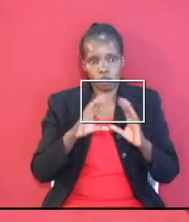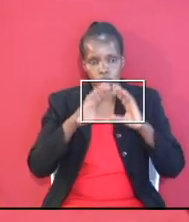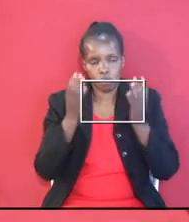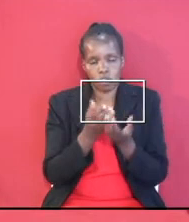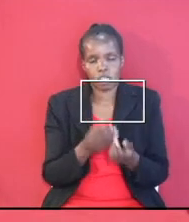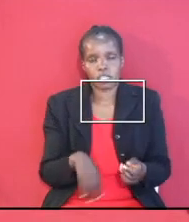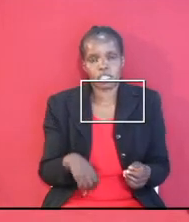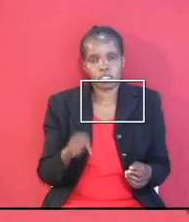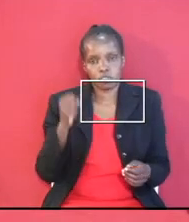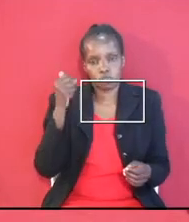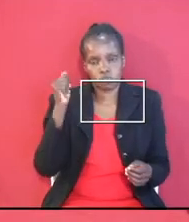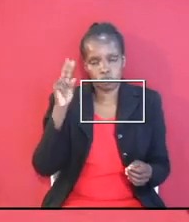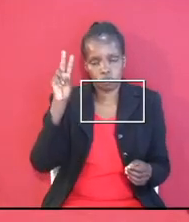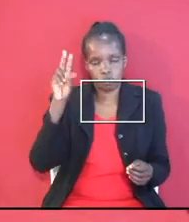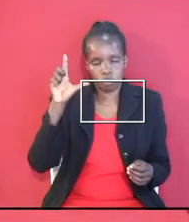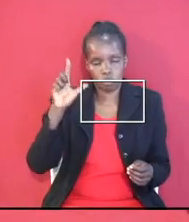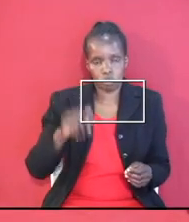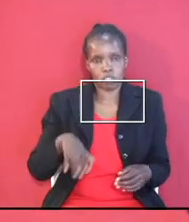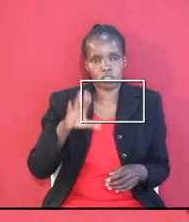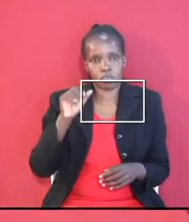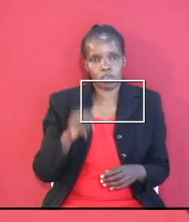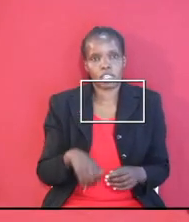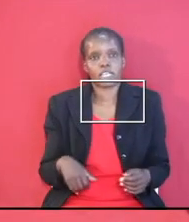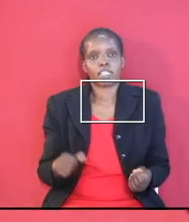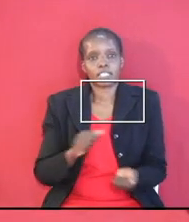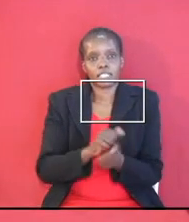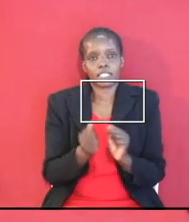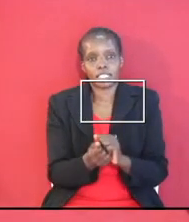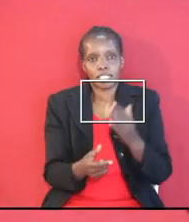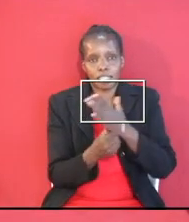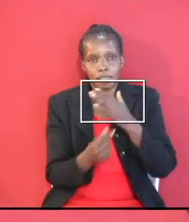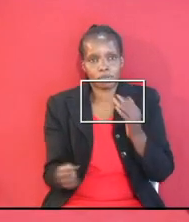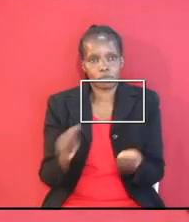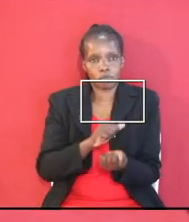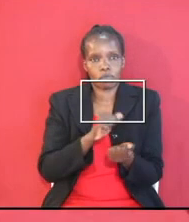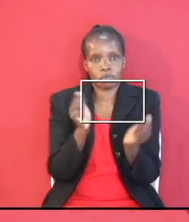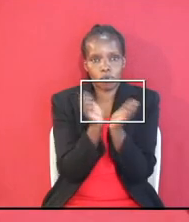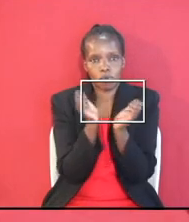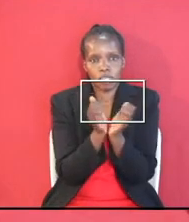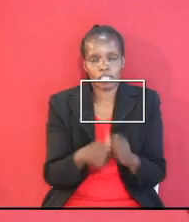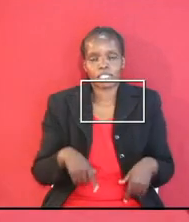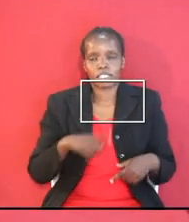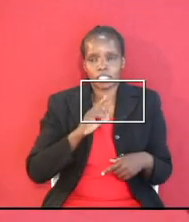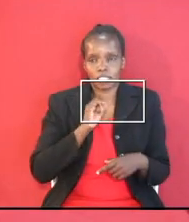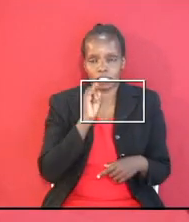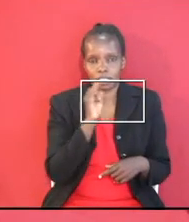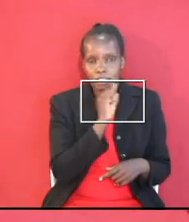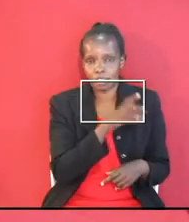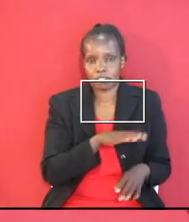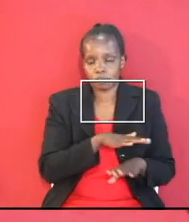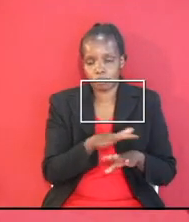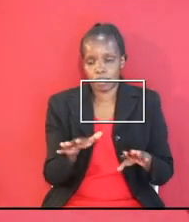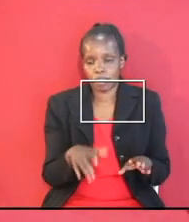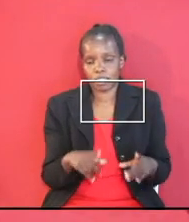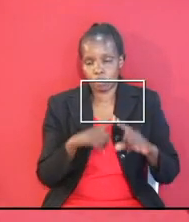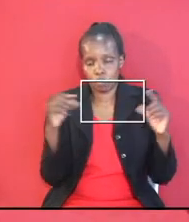was called. Saul was called. And his name was changed to Paul. His name was changed to Paul. And he was given instruction to spread the word of God.